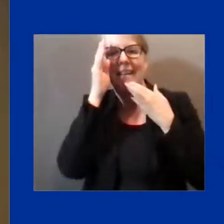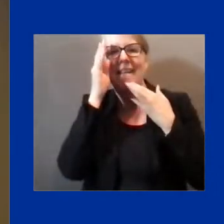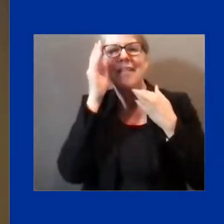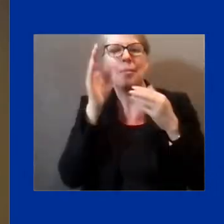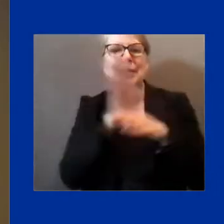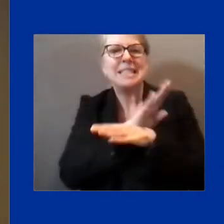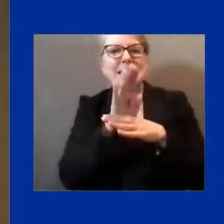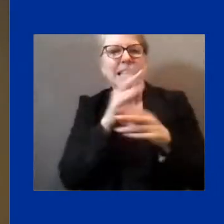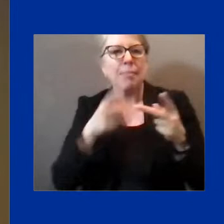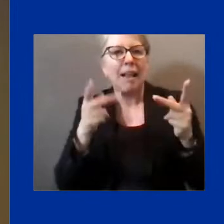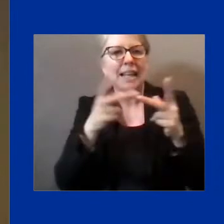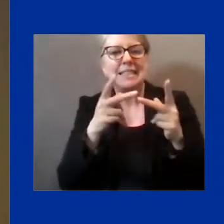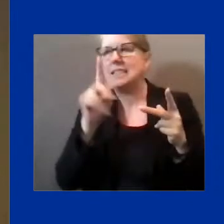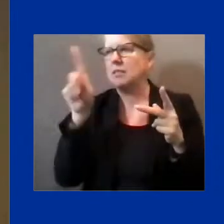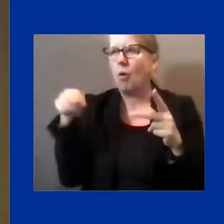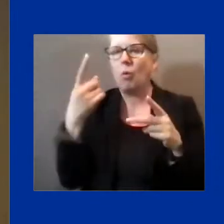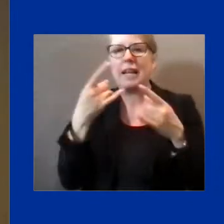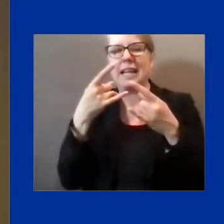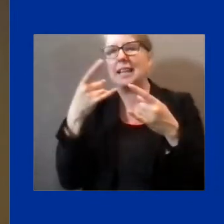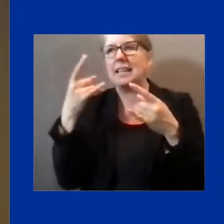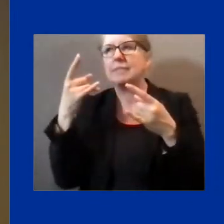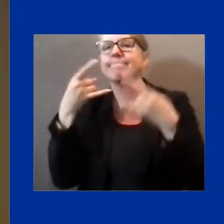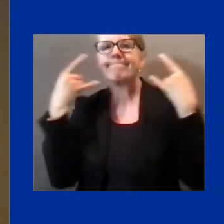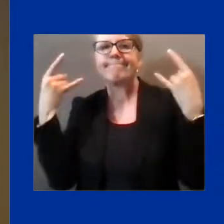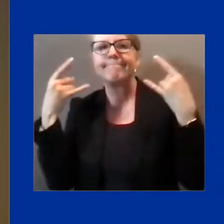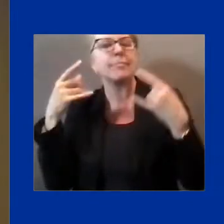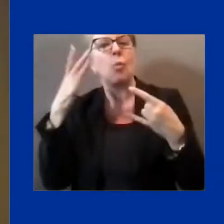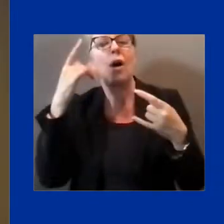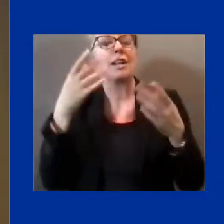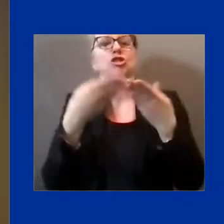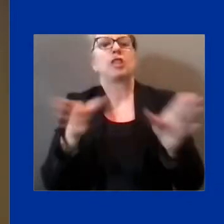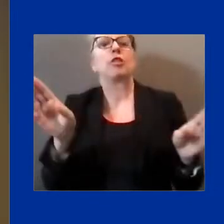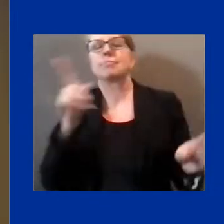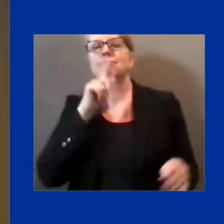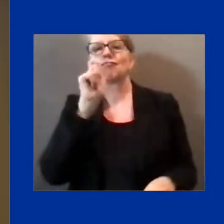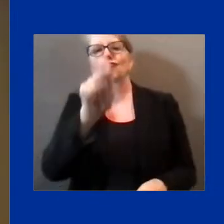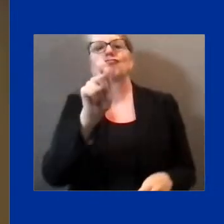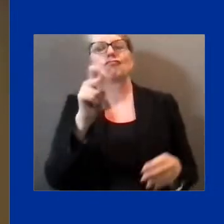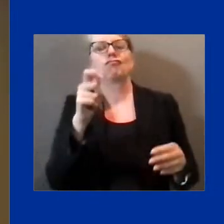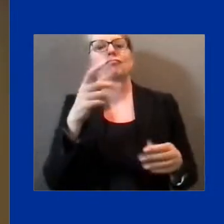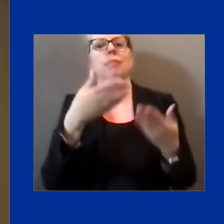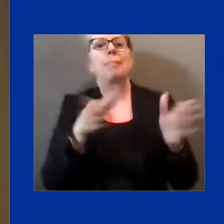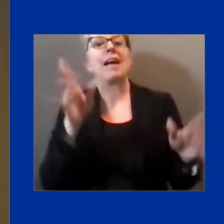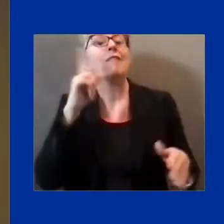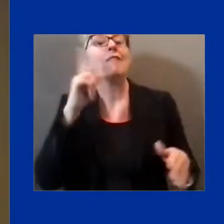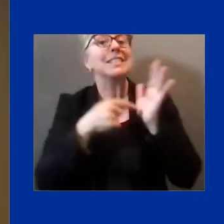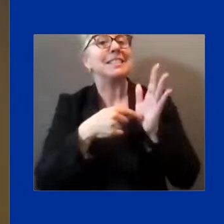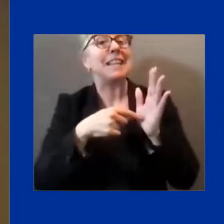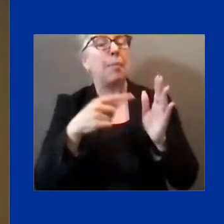busy places to do it. Why not just say at parks, you got to wear a mask the way we do for transit, for example?